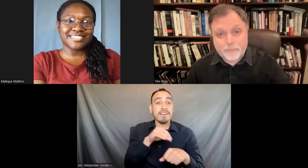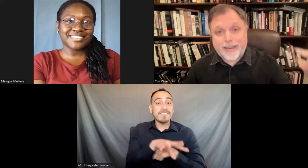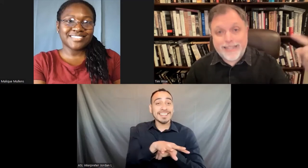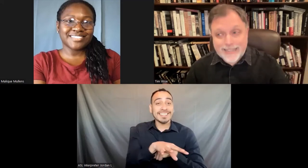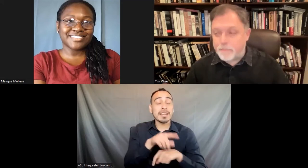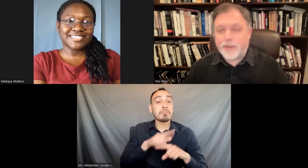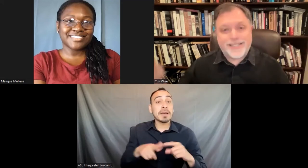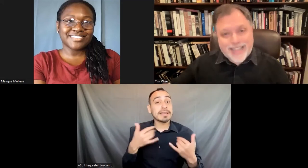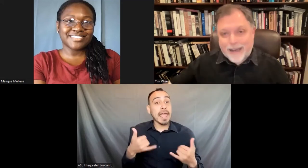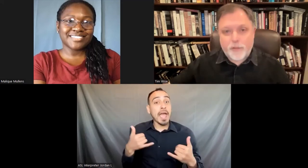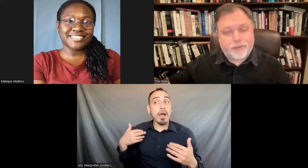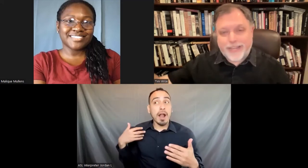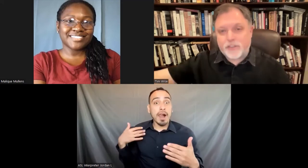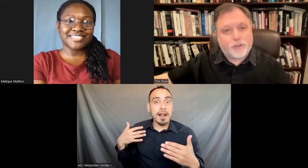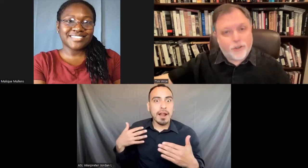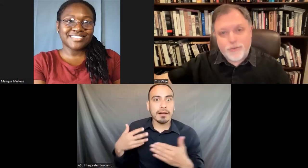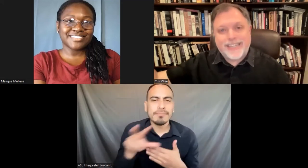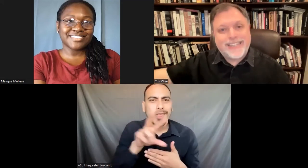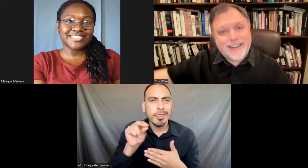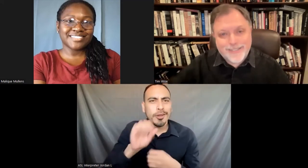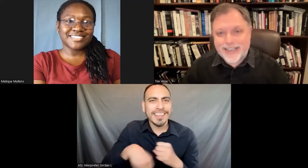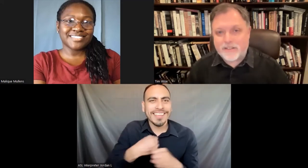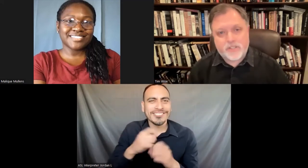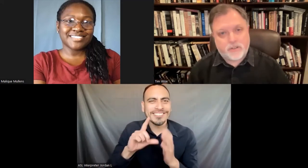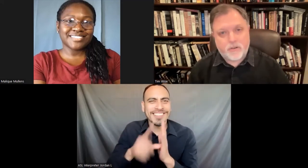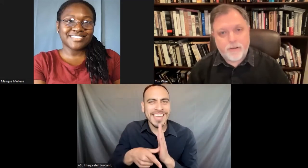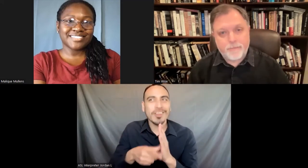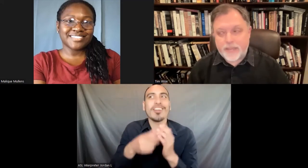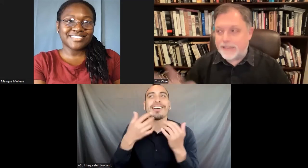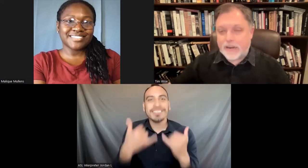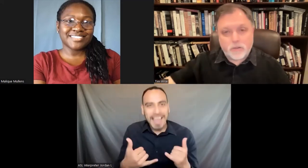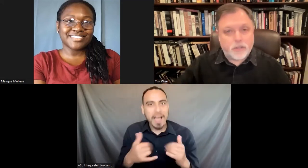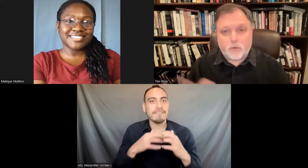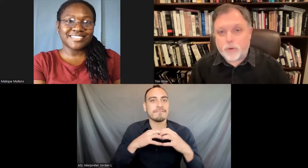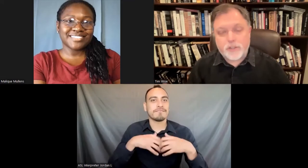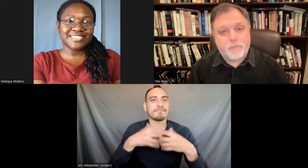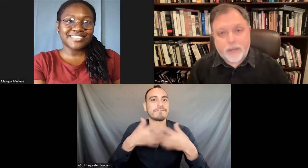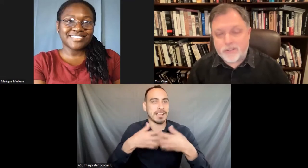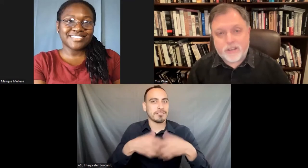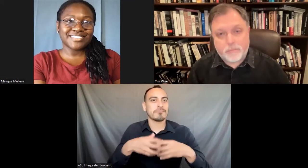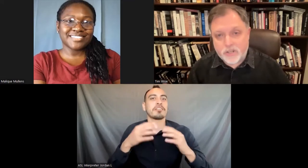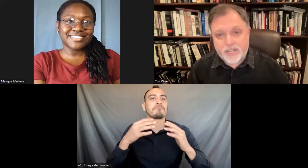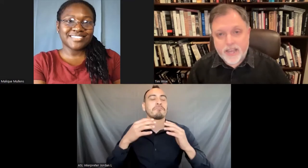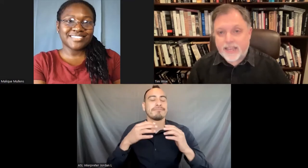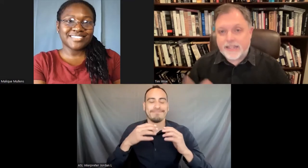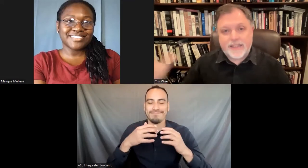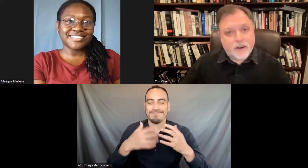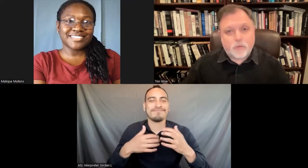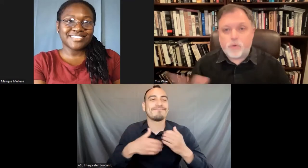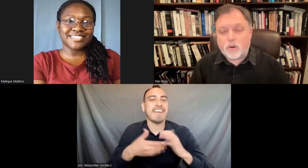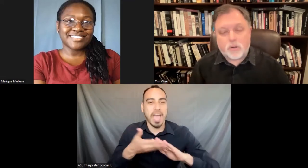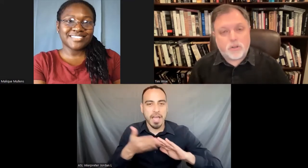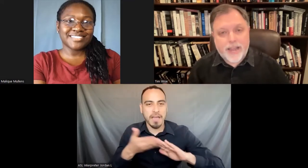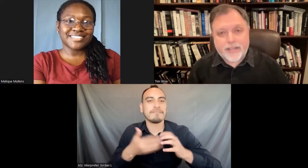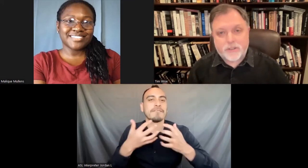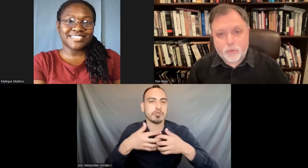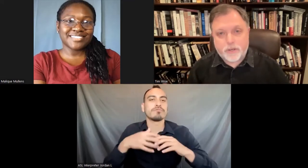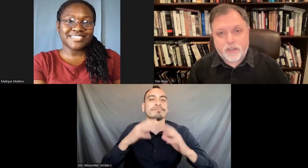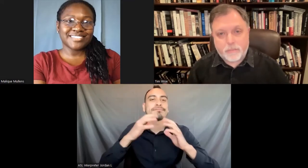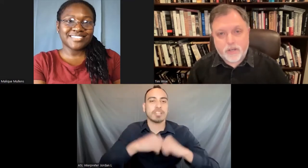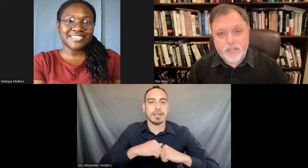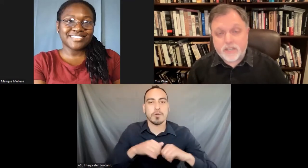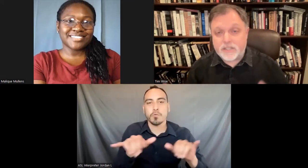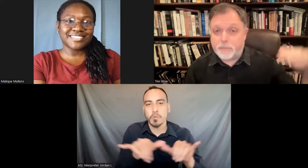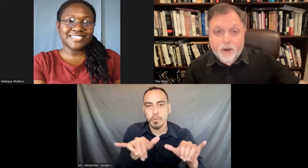back to bite them because now the plants are closing in their town too, in their little Rust Belt community, in their rural or